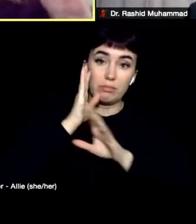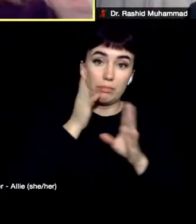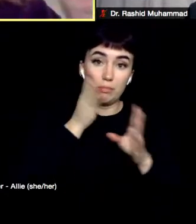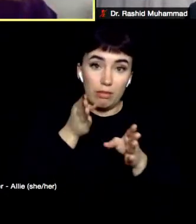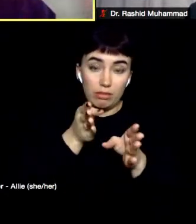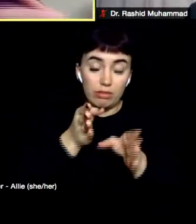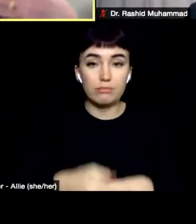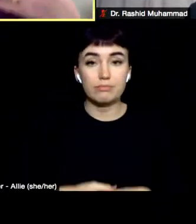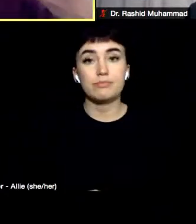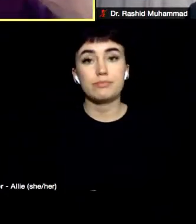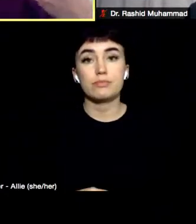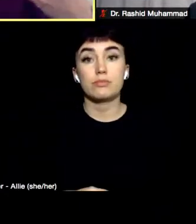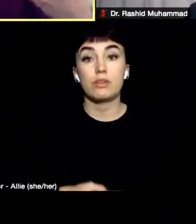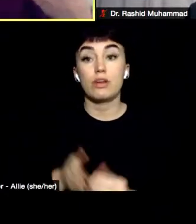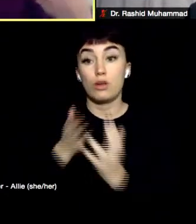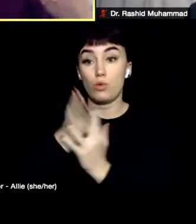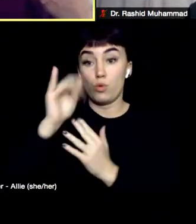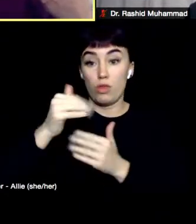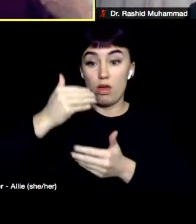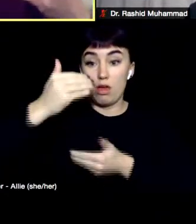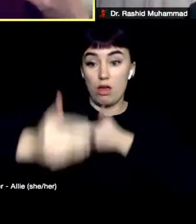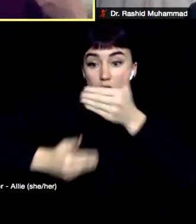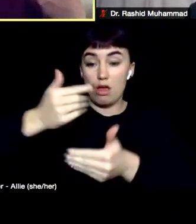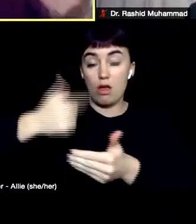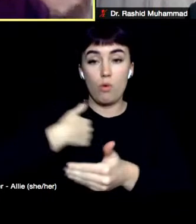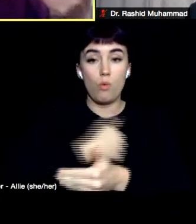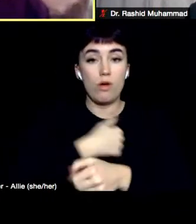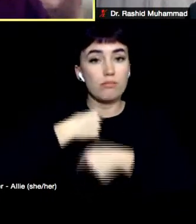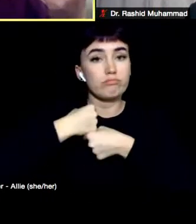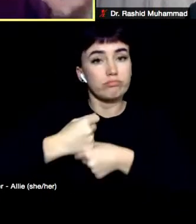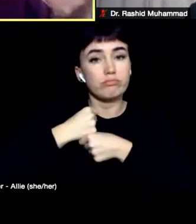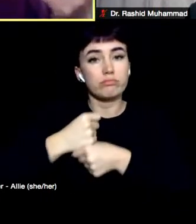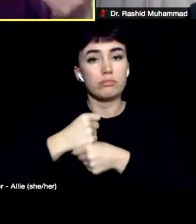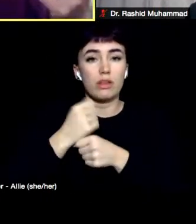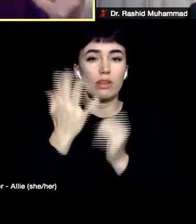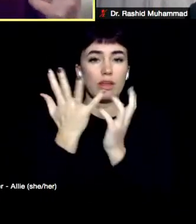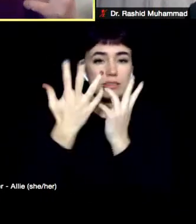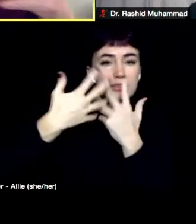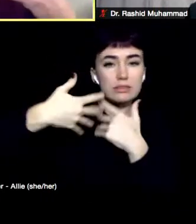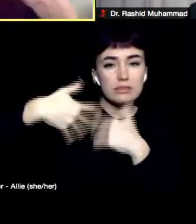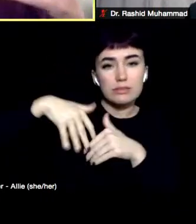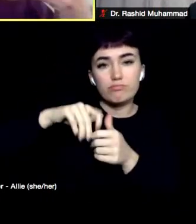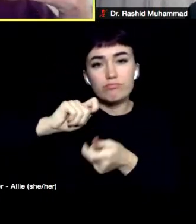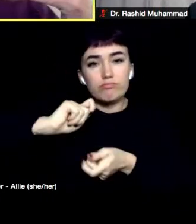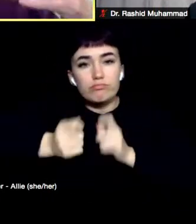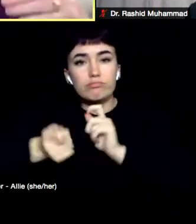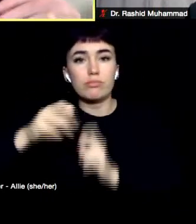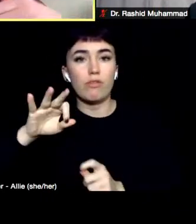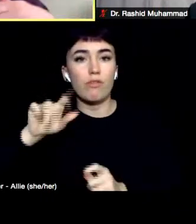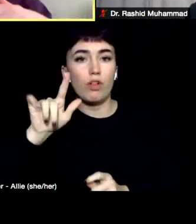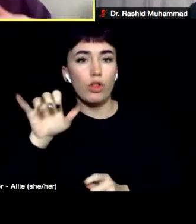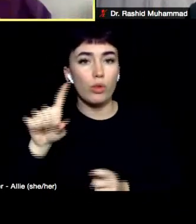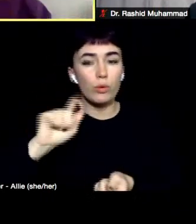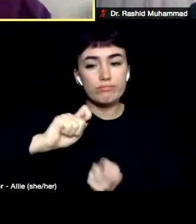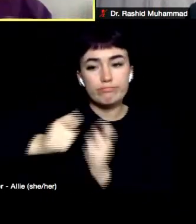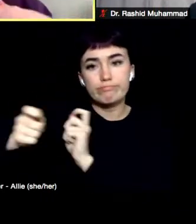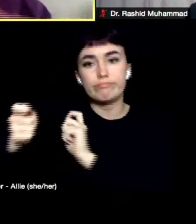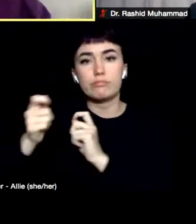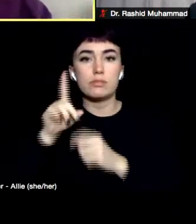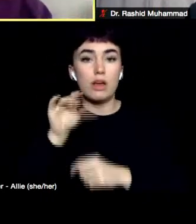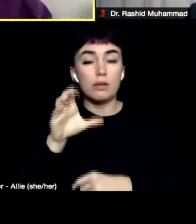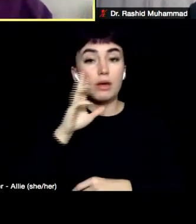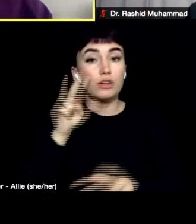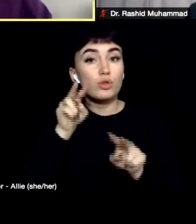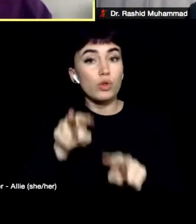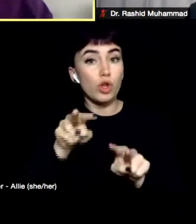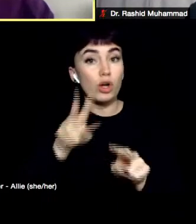and through that course, we've created this fluid document. And as you look at the document in more detail in the